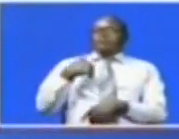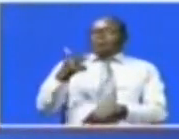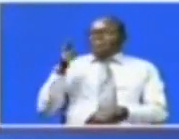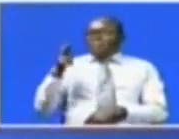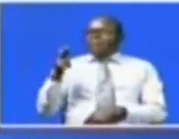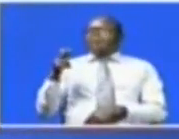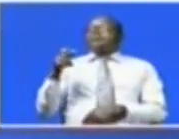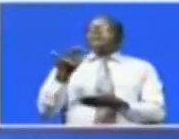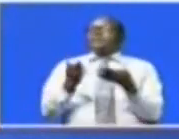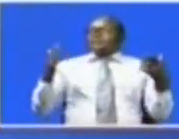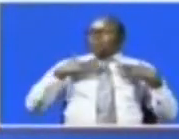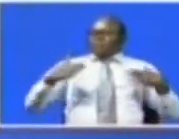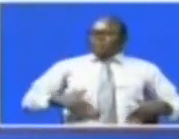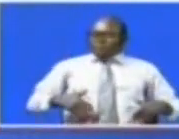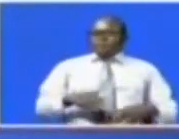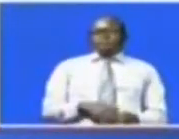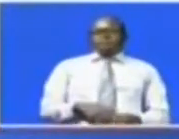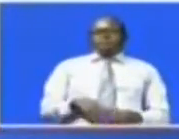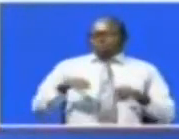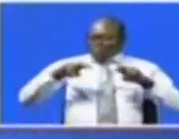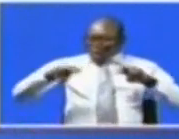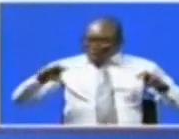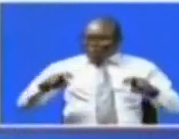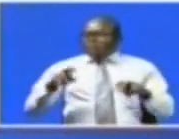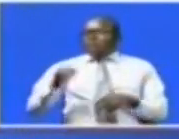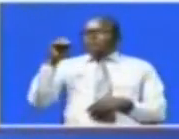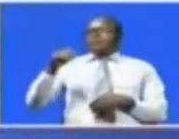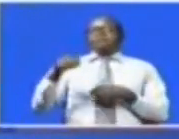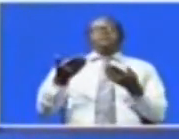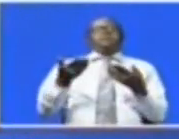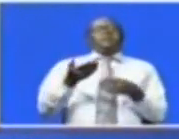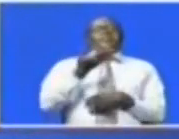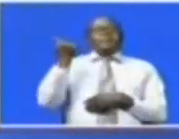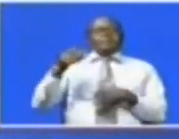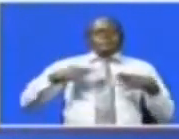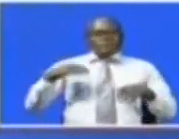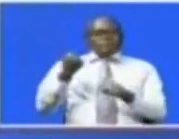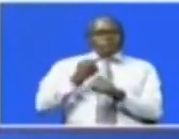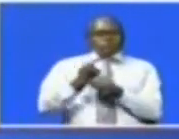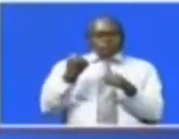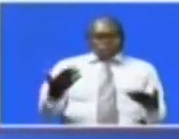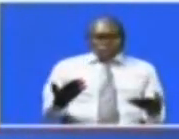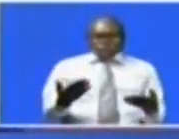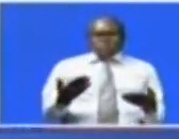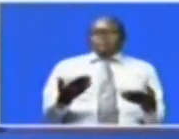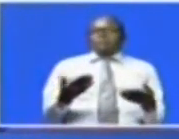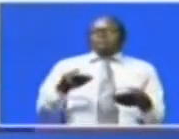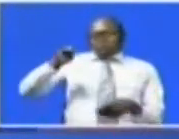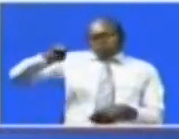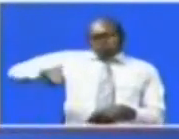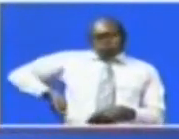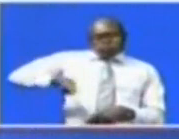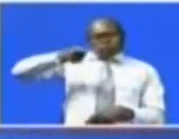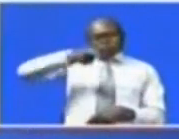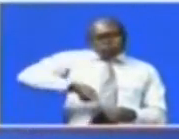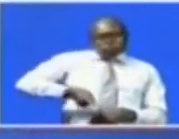on your body, perhaps even just a spoon to test the systems that are in place. And the best that people do is to, sweep you with